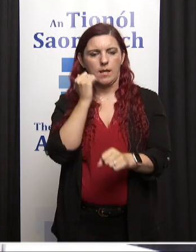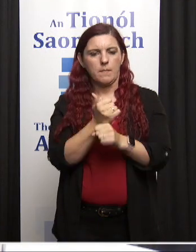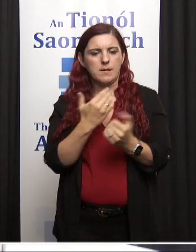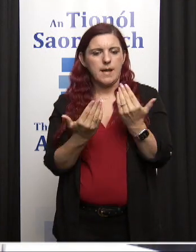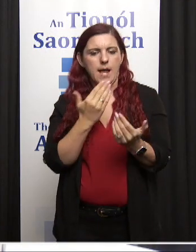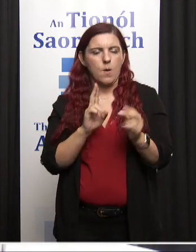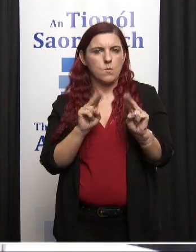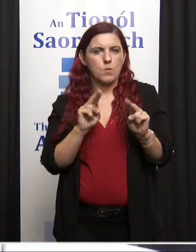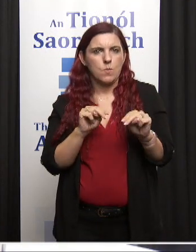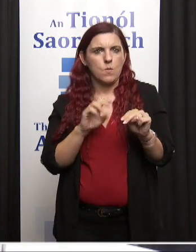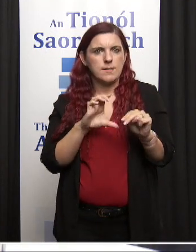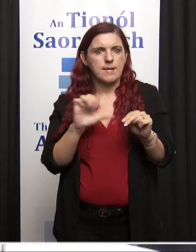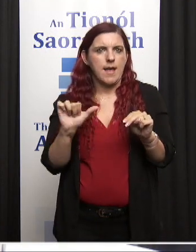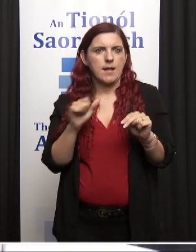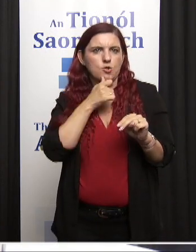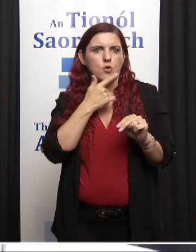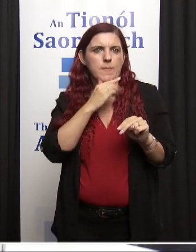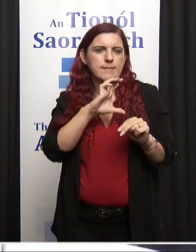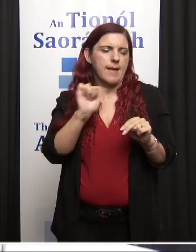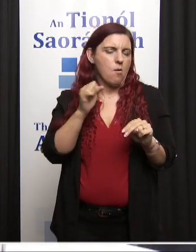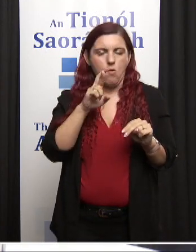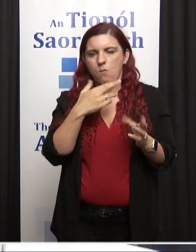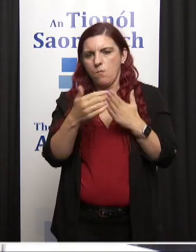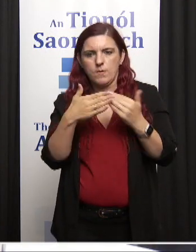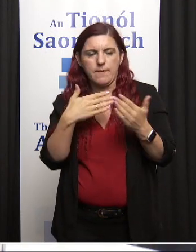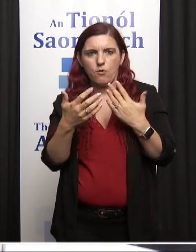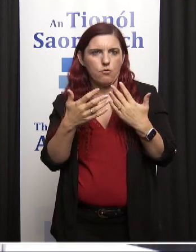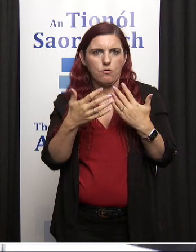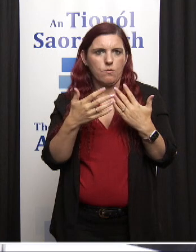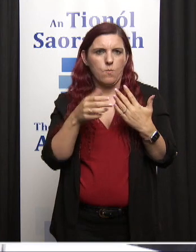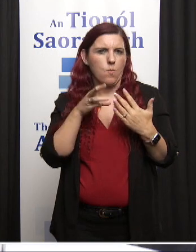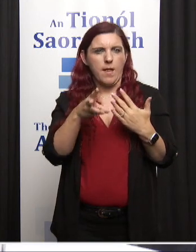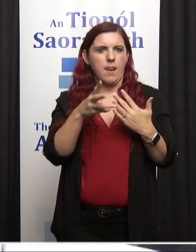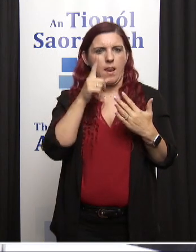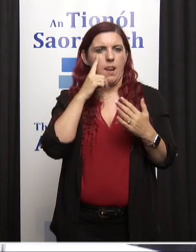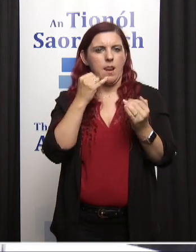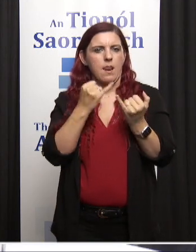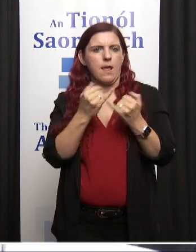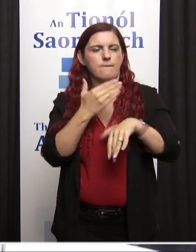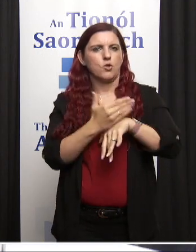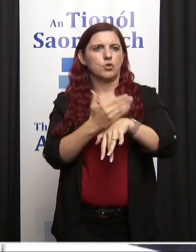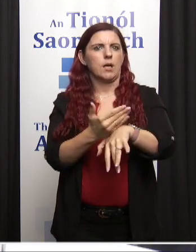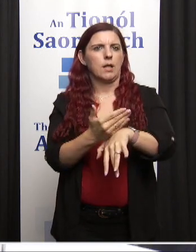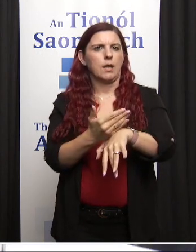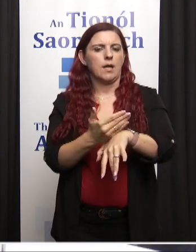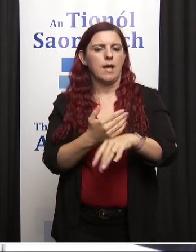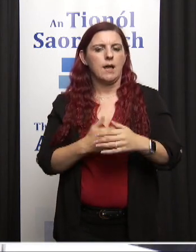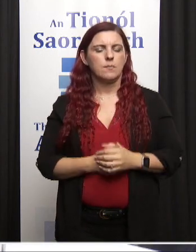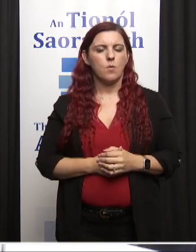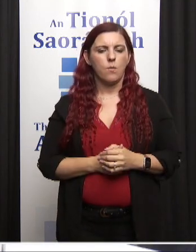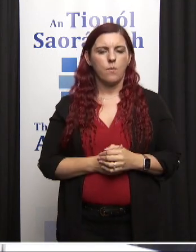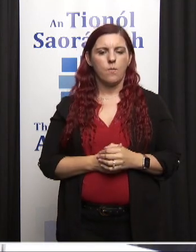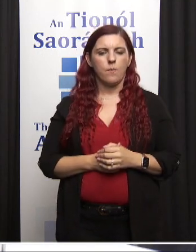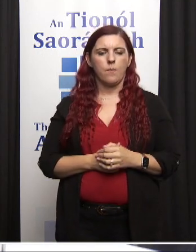new Citizens Assembly, Dublin City Assembly, or work group, plenary council actually functions. And